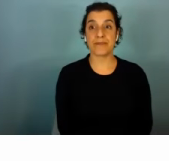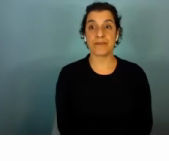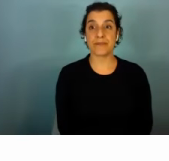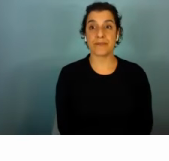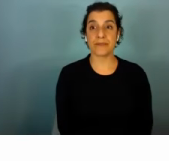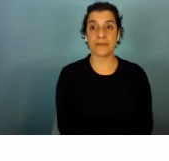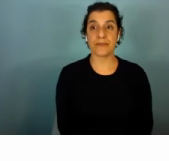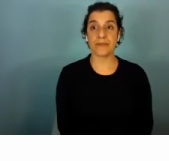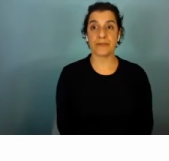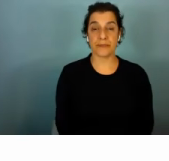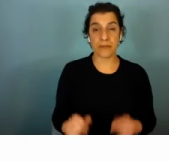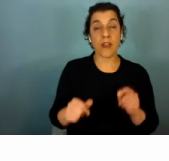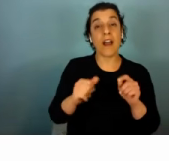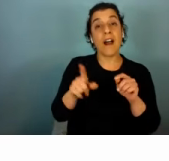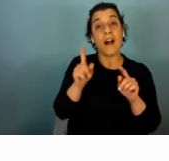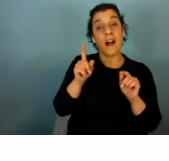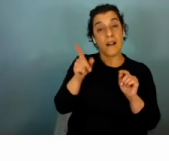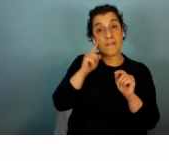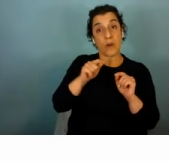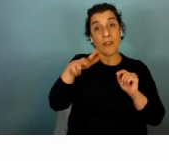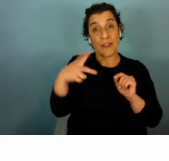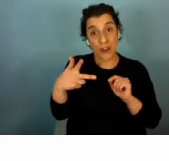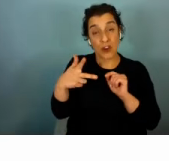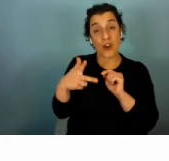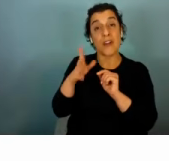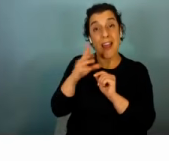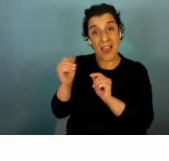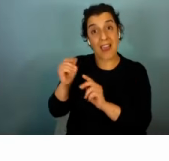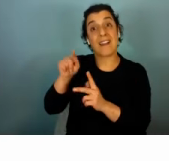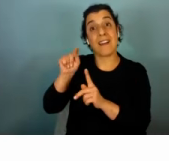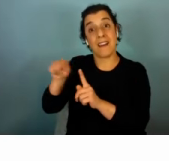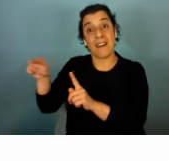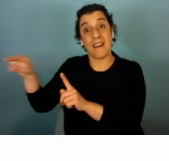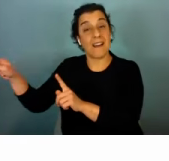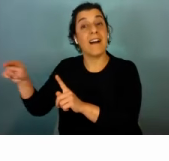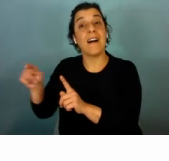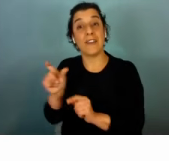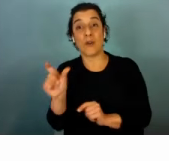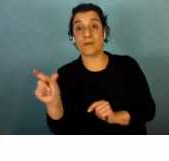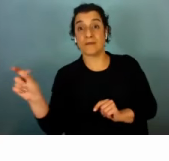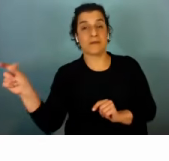The difference between the durations of the third and subsequent mentions was not significant,